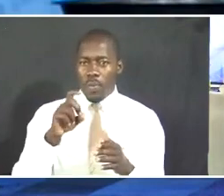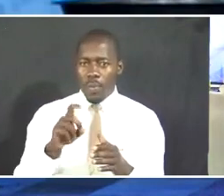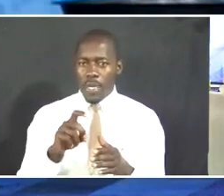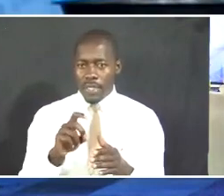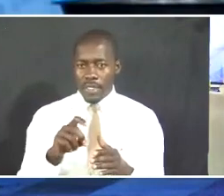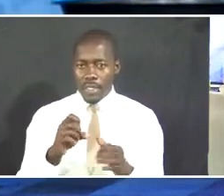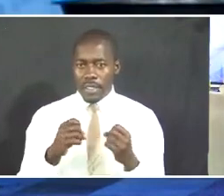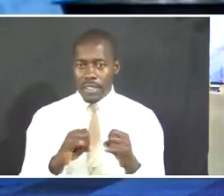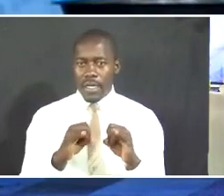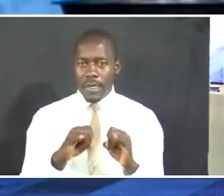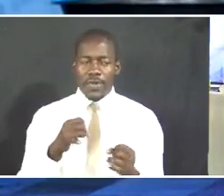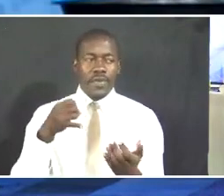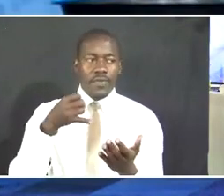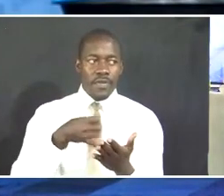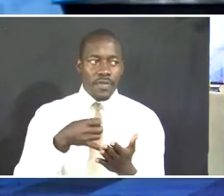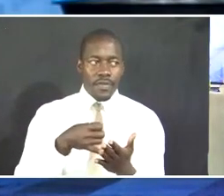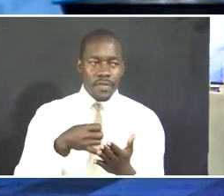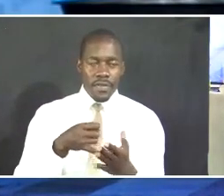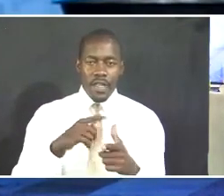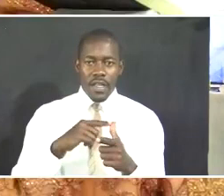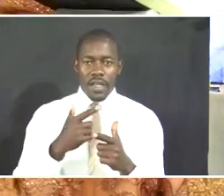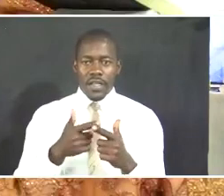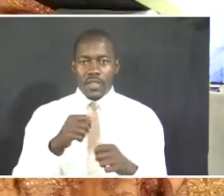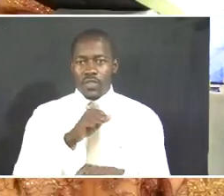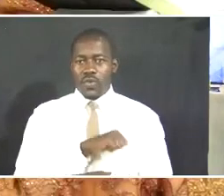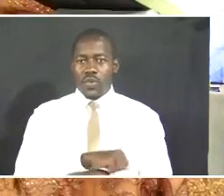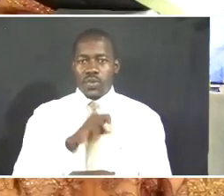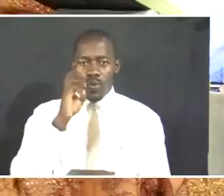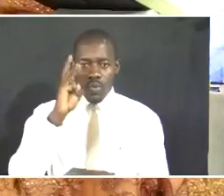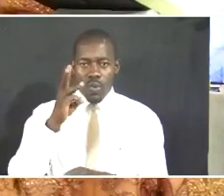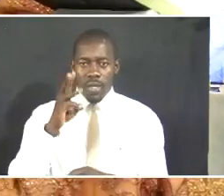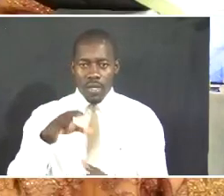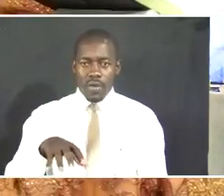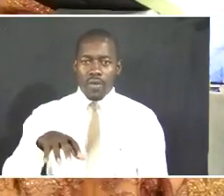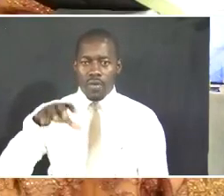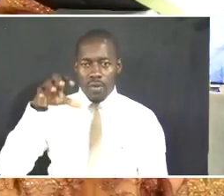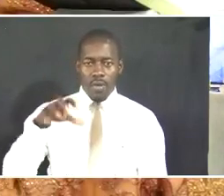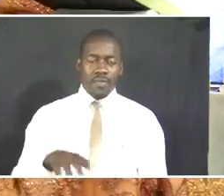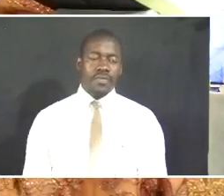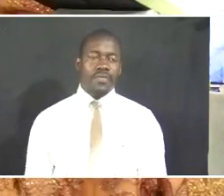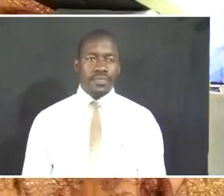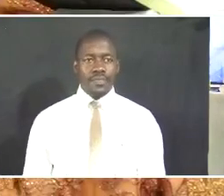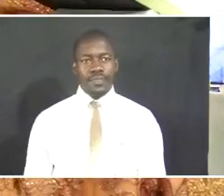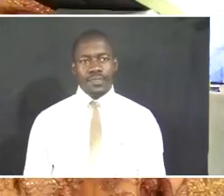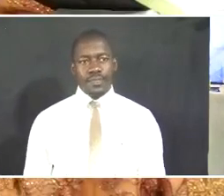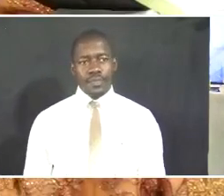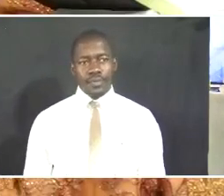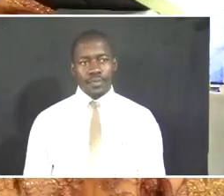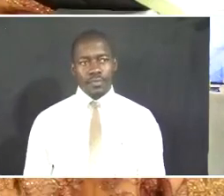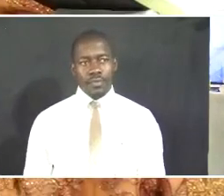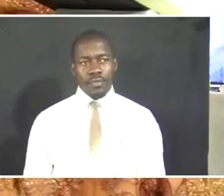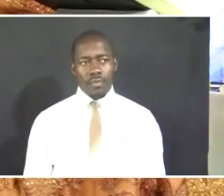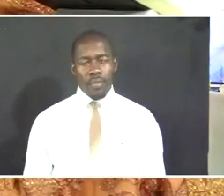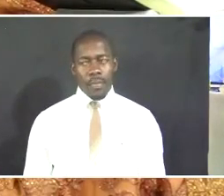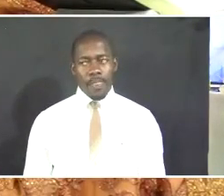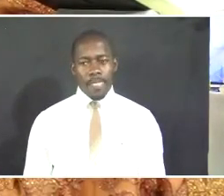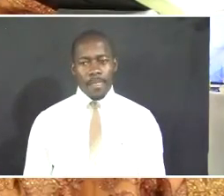from inside. That's the way the schools can grow. And that's how we can grow even our children and even the future.